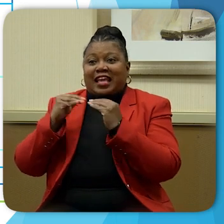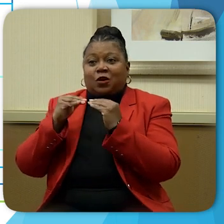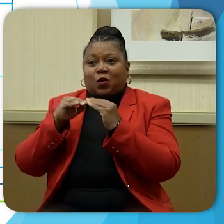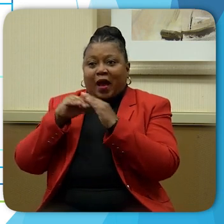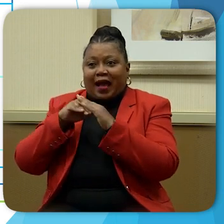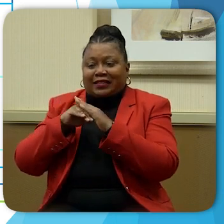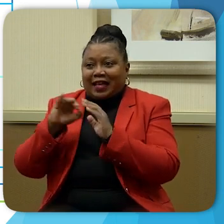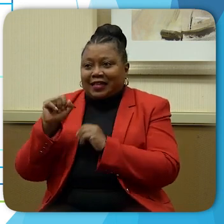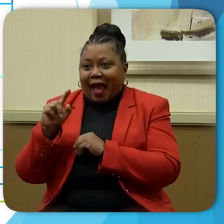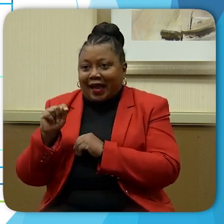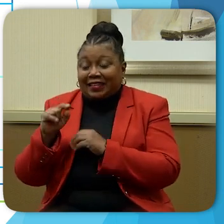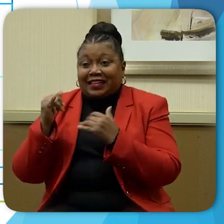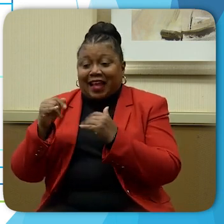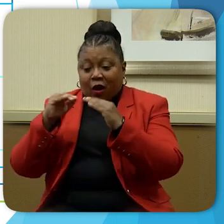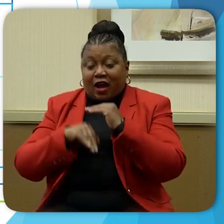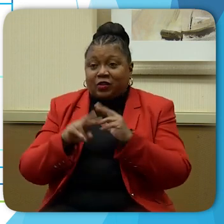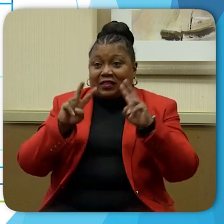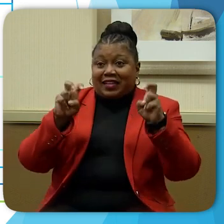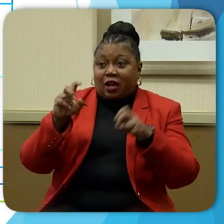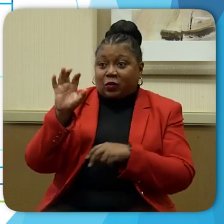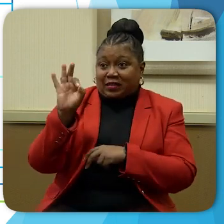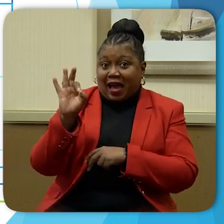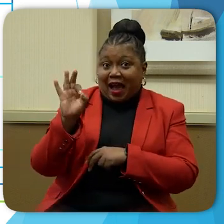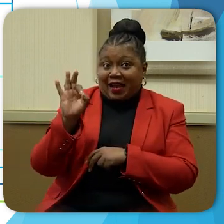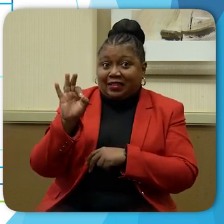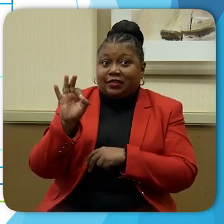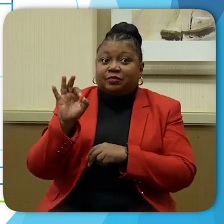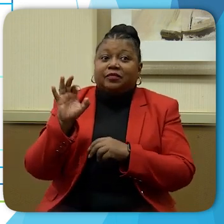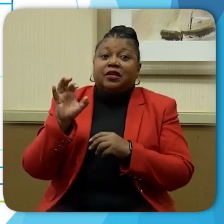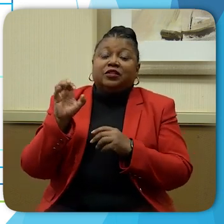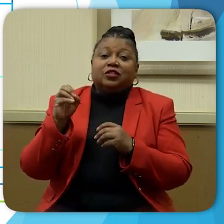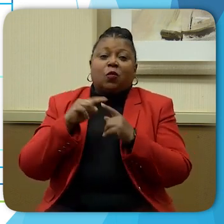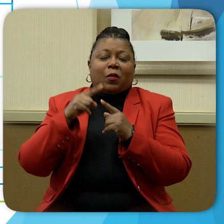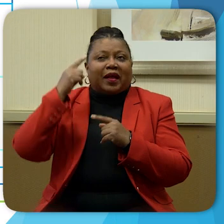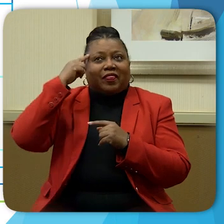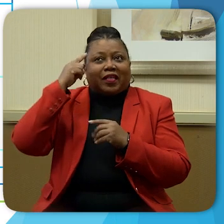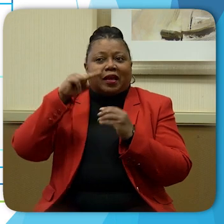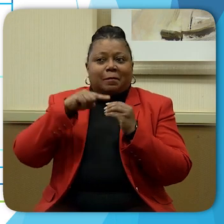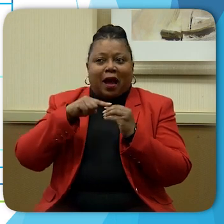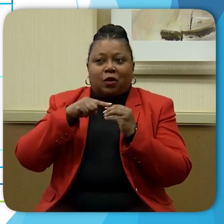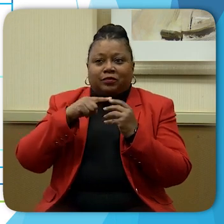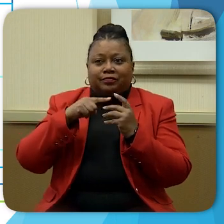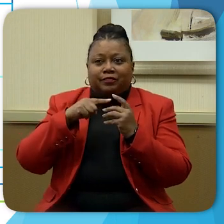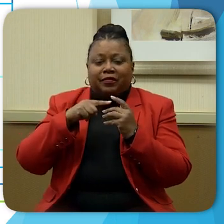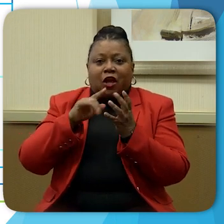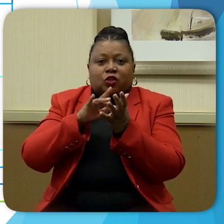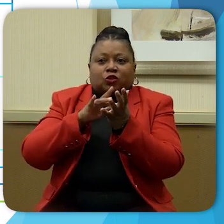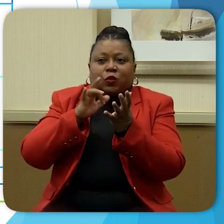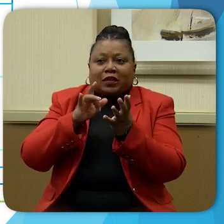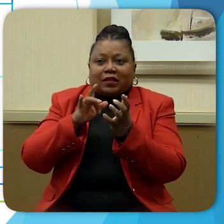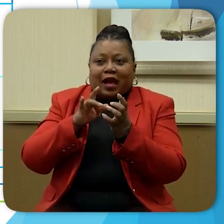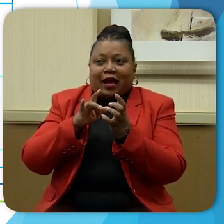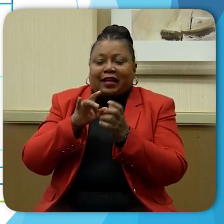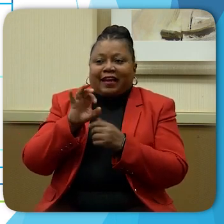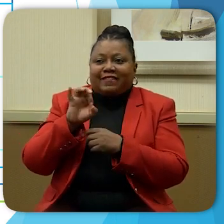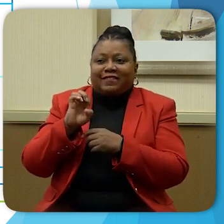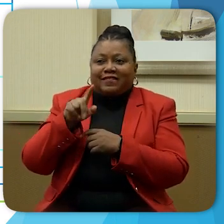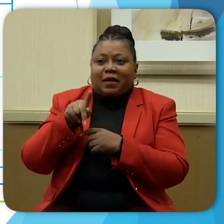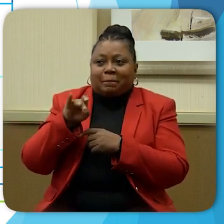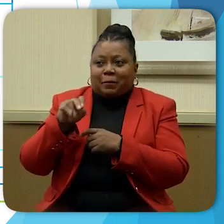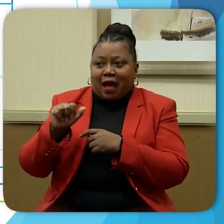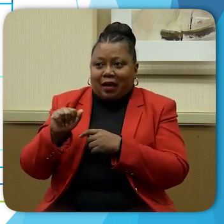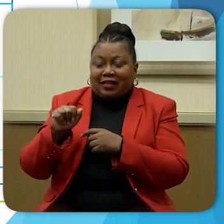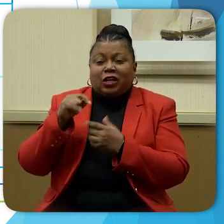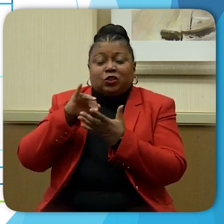Access Act, and now under Title IX. And so, like when we think about utilizing FERPA,